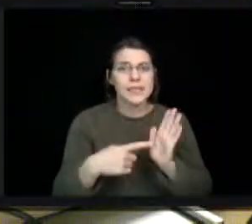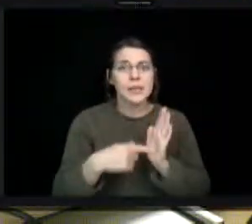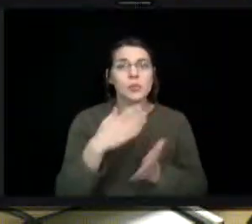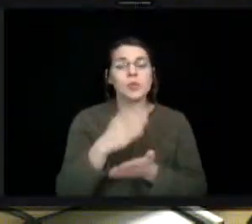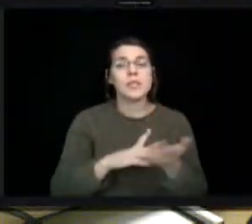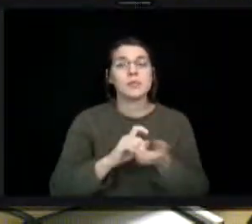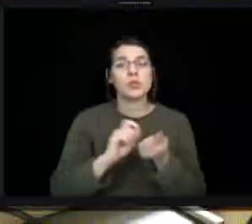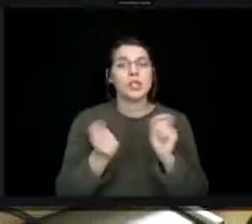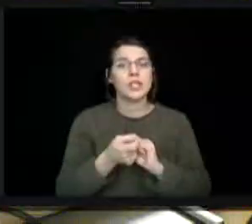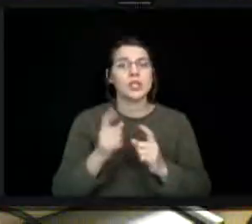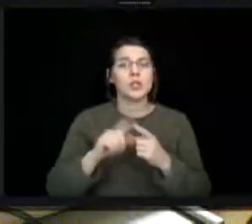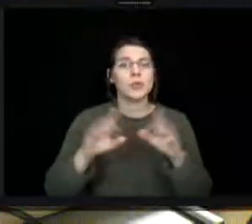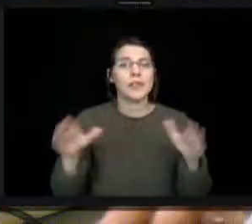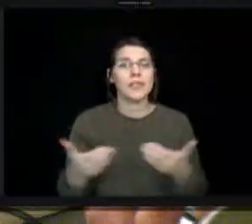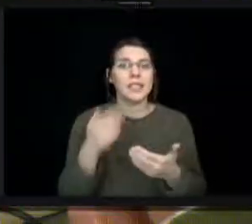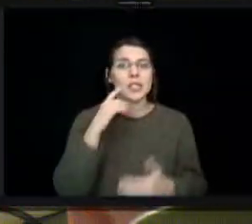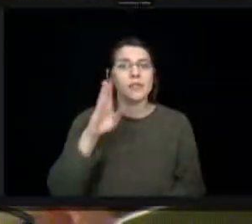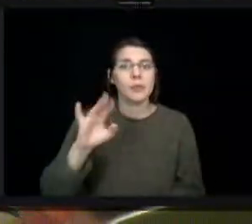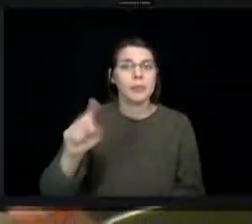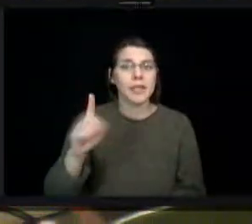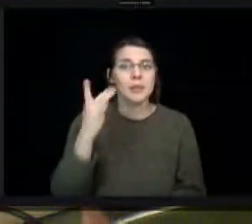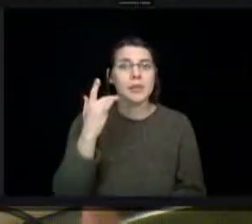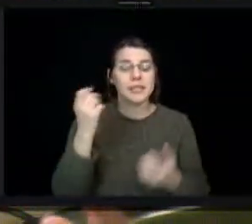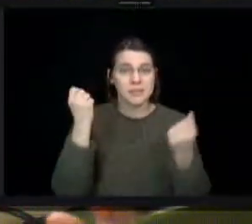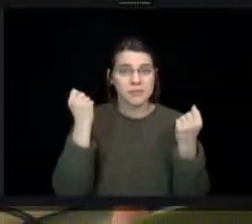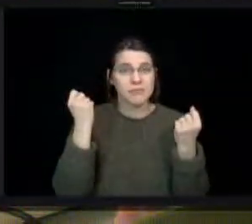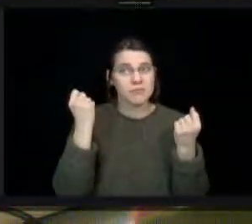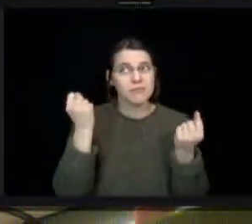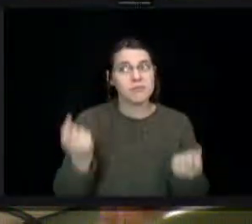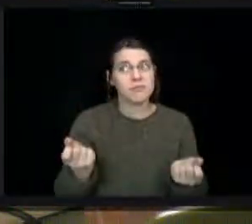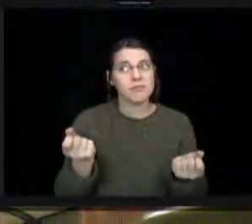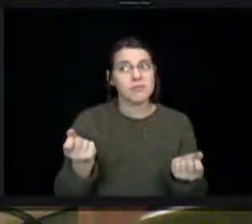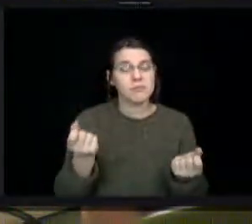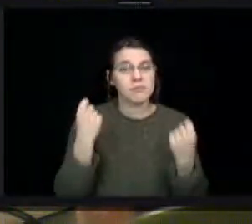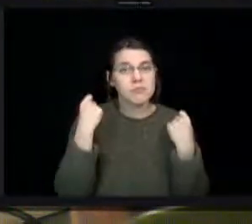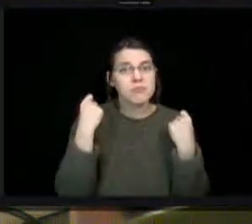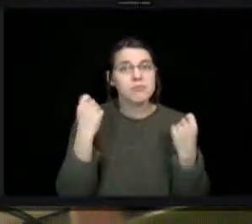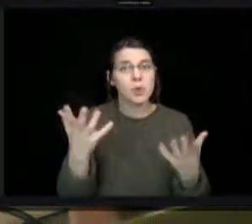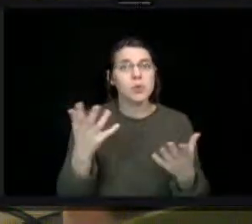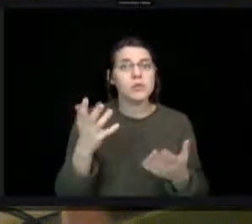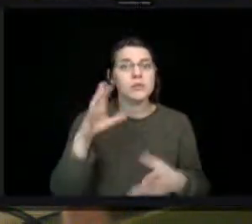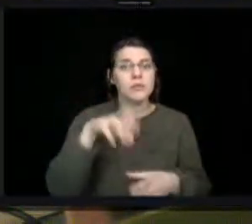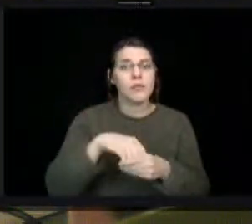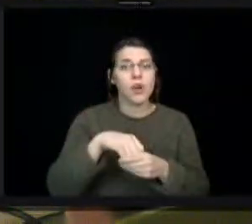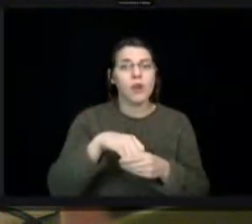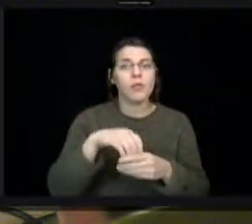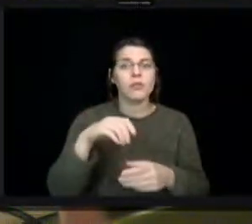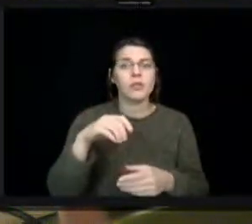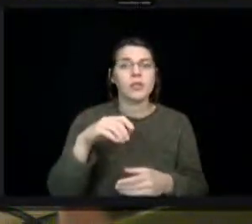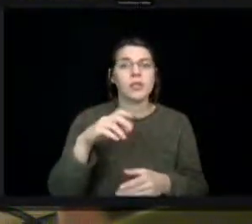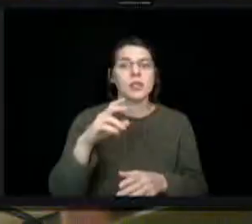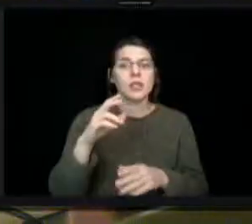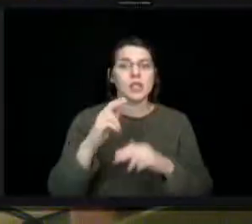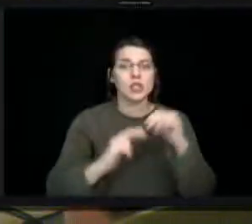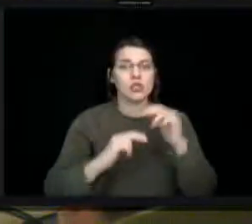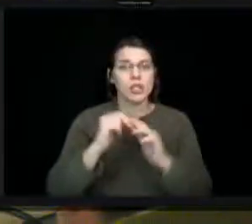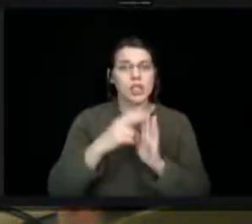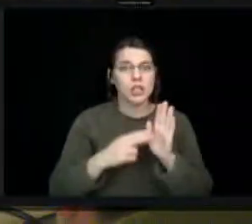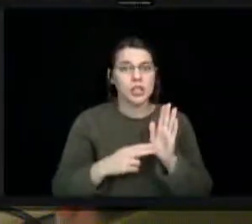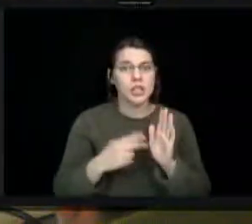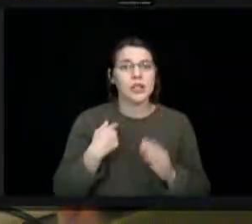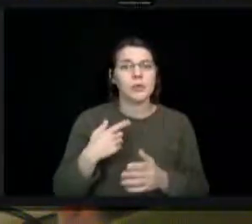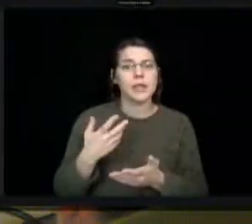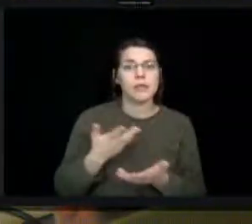the invitation for bid, because those largely involve predominantly construction contracts, we engaged with DPW on helping to shape and